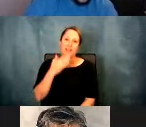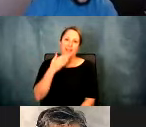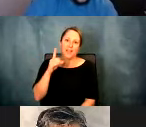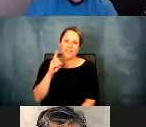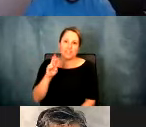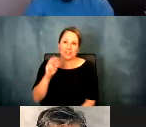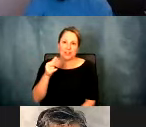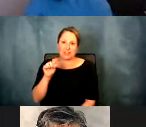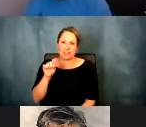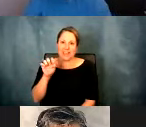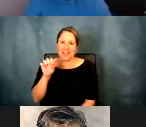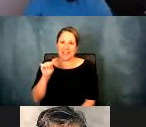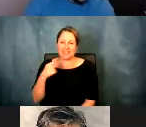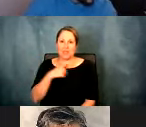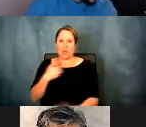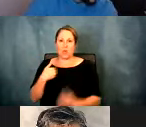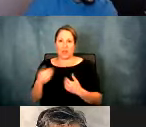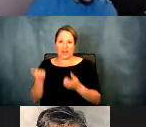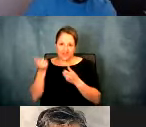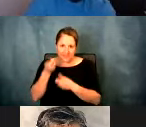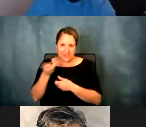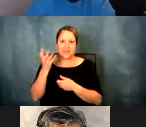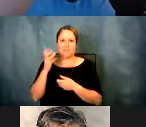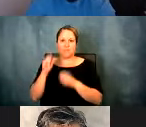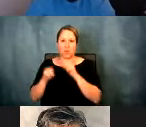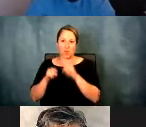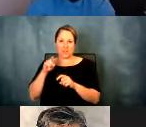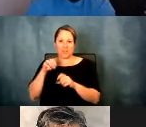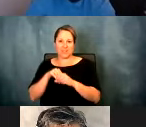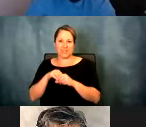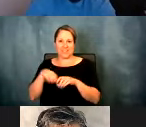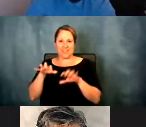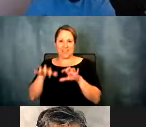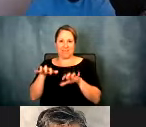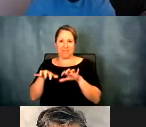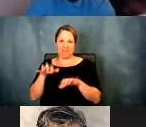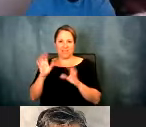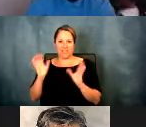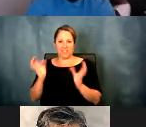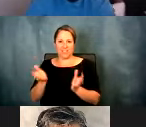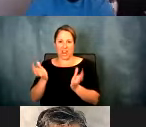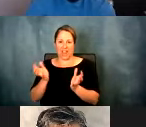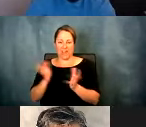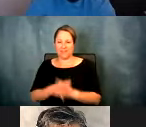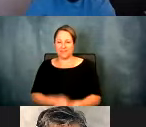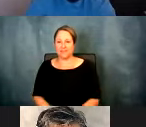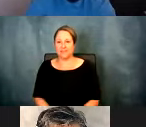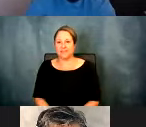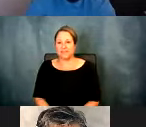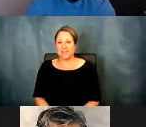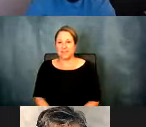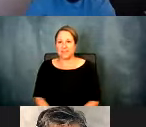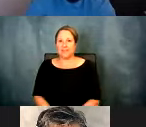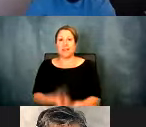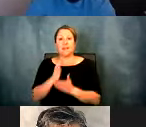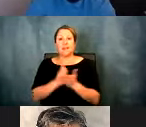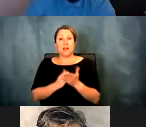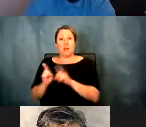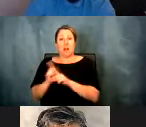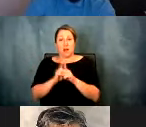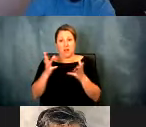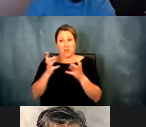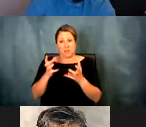a few questions in the chat, and so I'm going to just jump right in. Some of these I would also like to direct towards